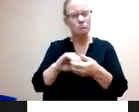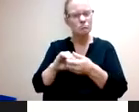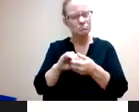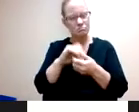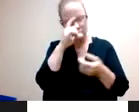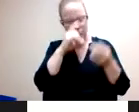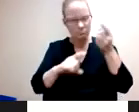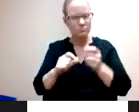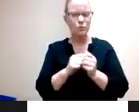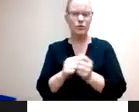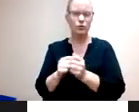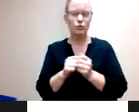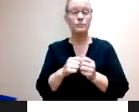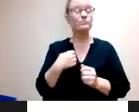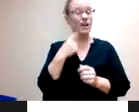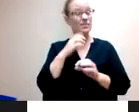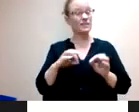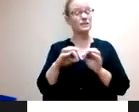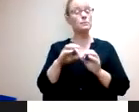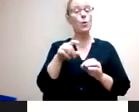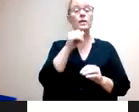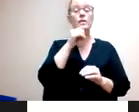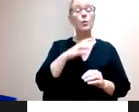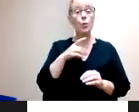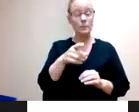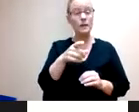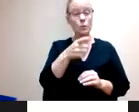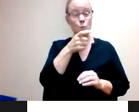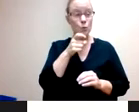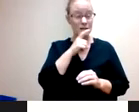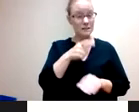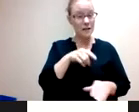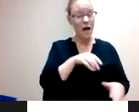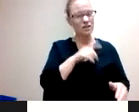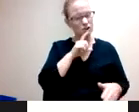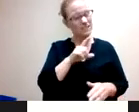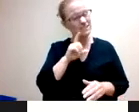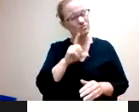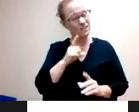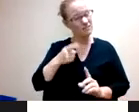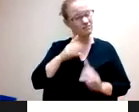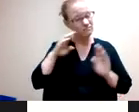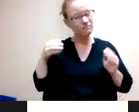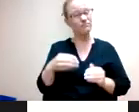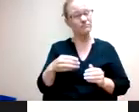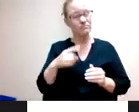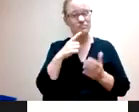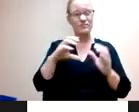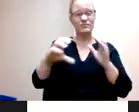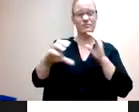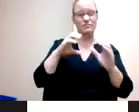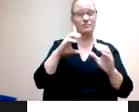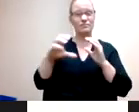I think though it's important in that last slide is that woman's in the center of the conversation. And many times we do go through forks in the road. Sometimes